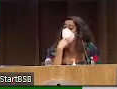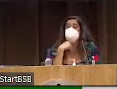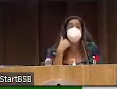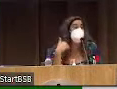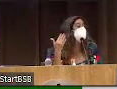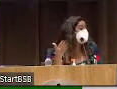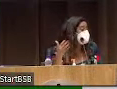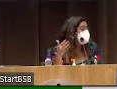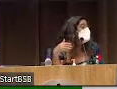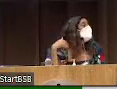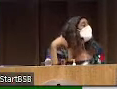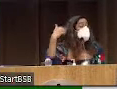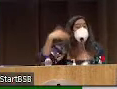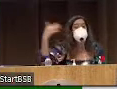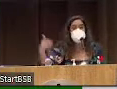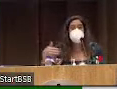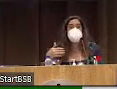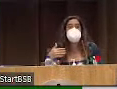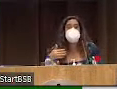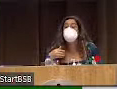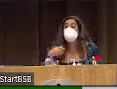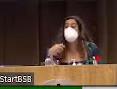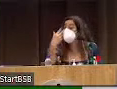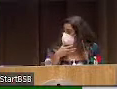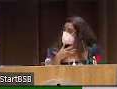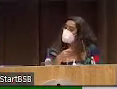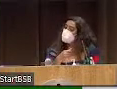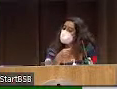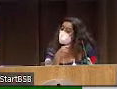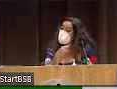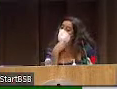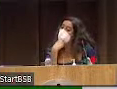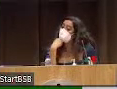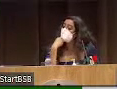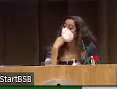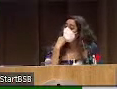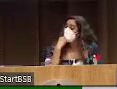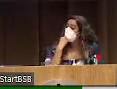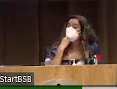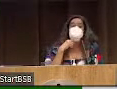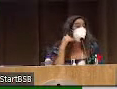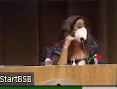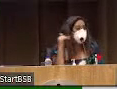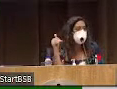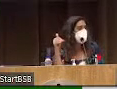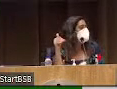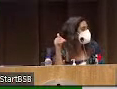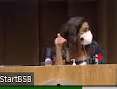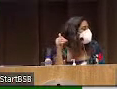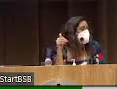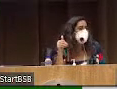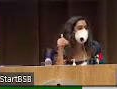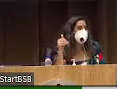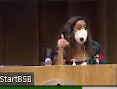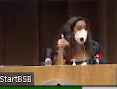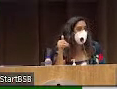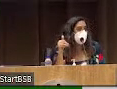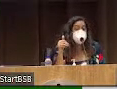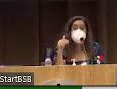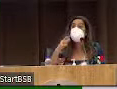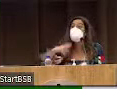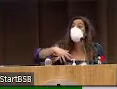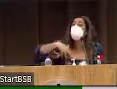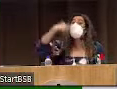patients that were not admitted, we are going to have persistent symptoms in a lower prevalence.